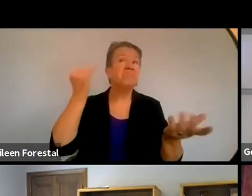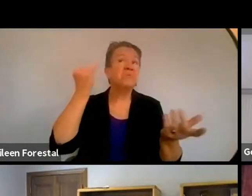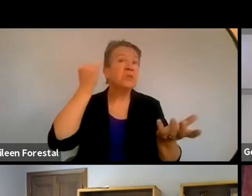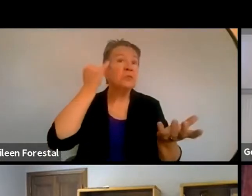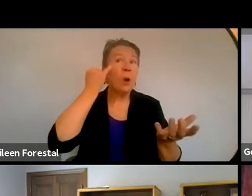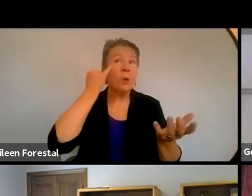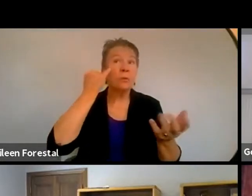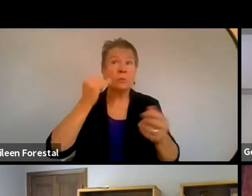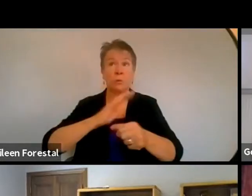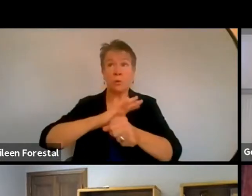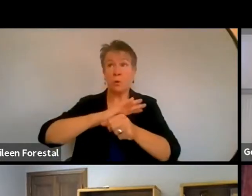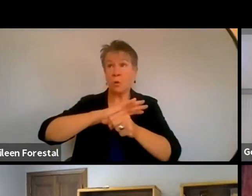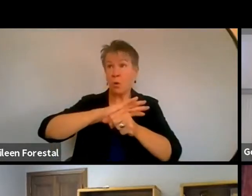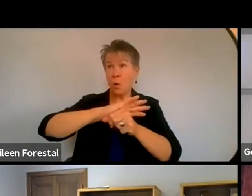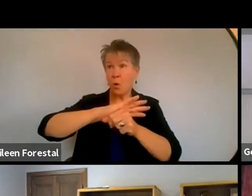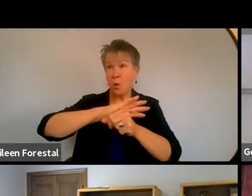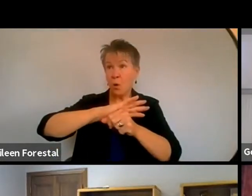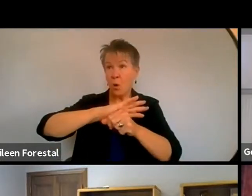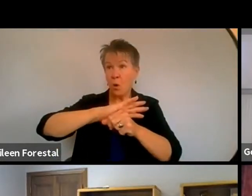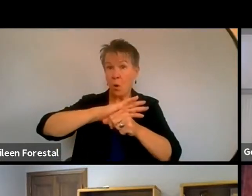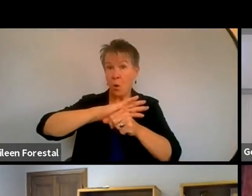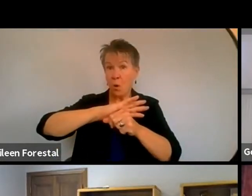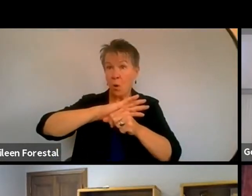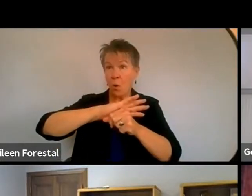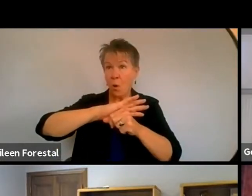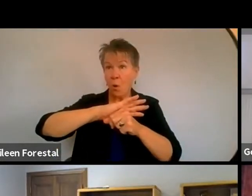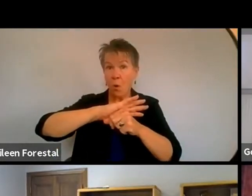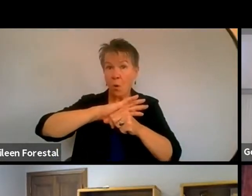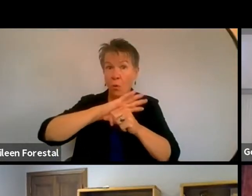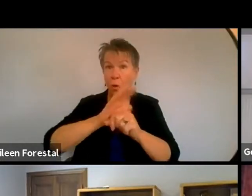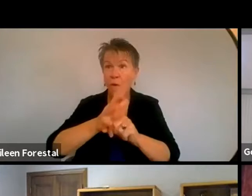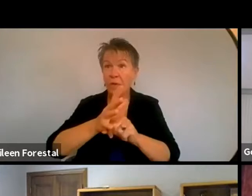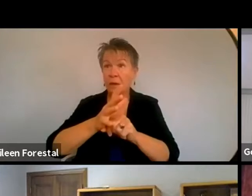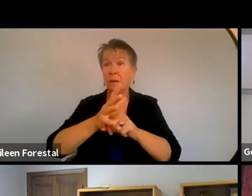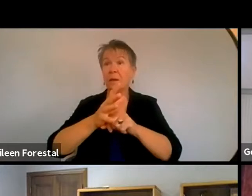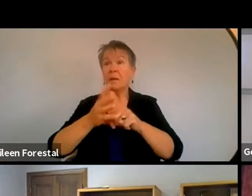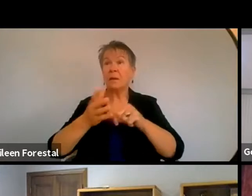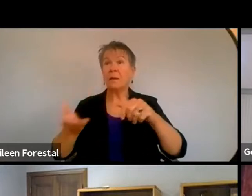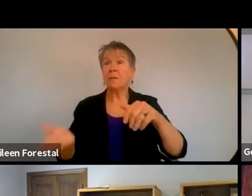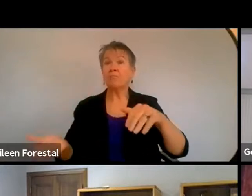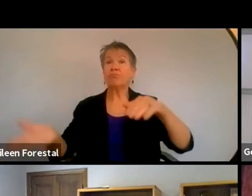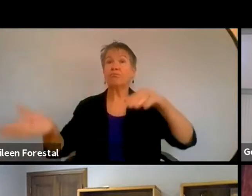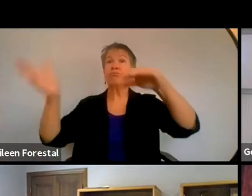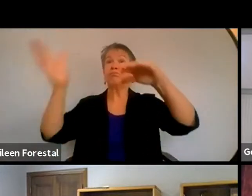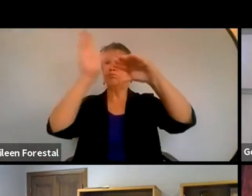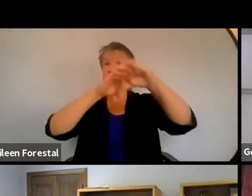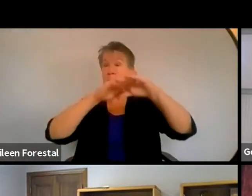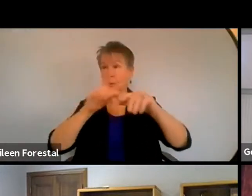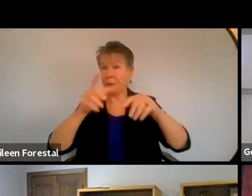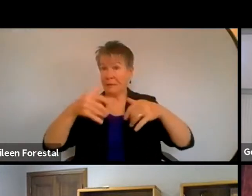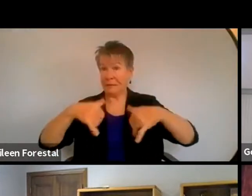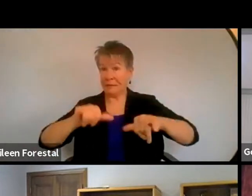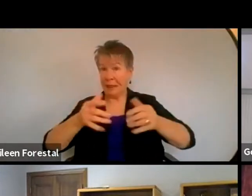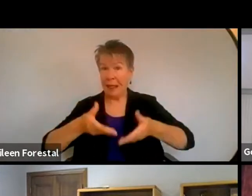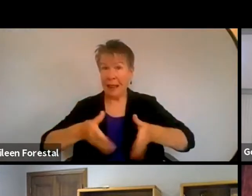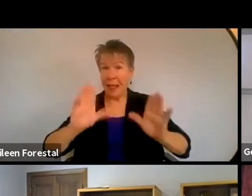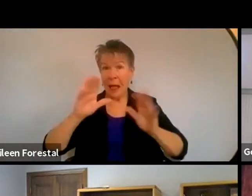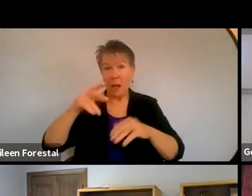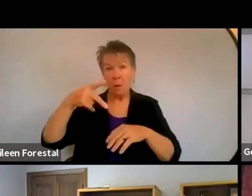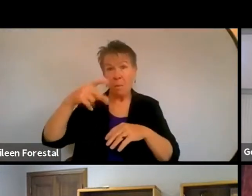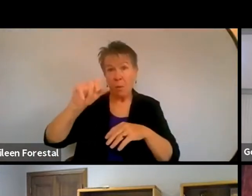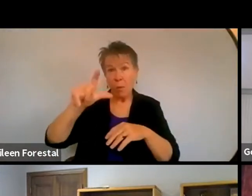day no matter what? And separately, grassroots and good government groups, including the League of Women Voters,